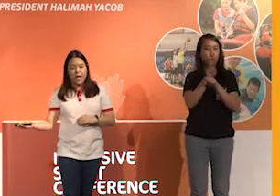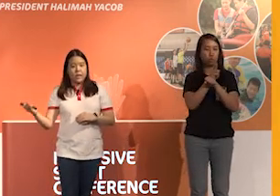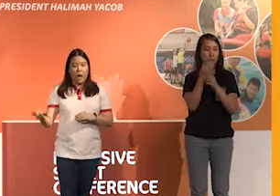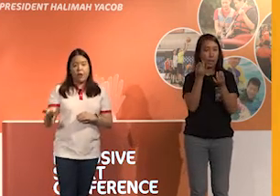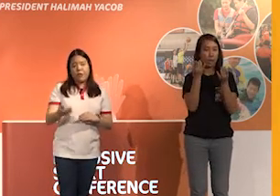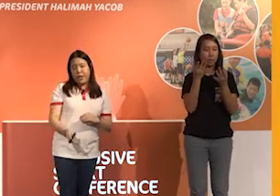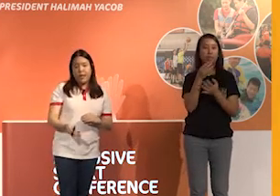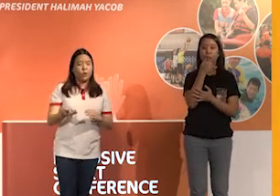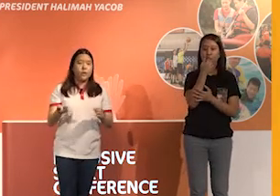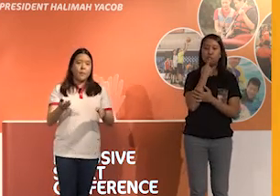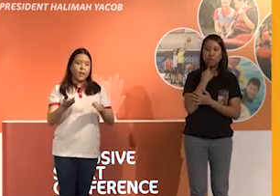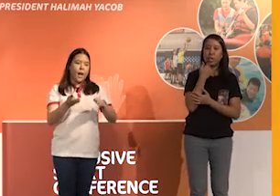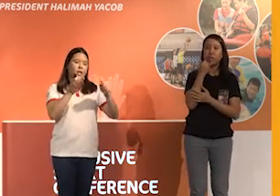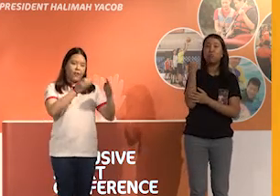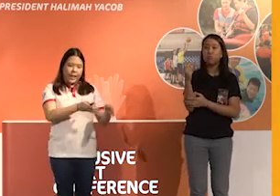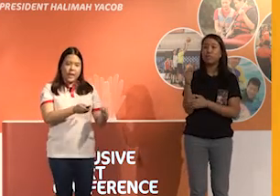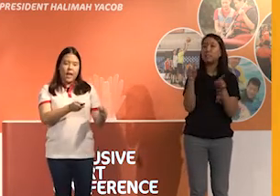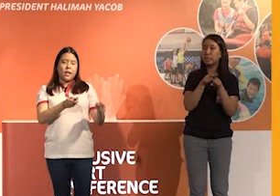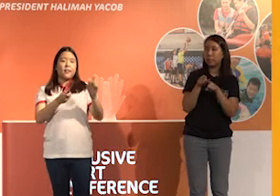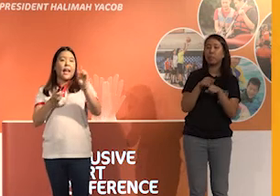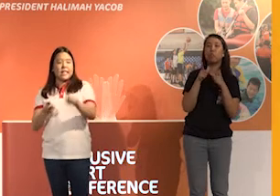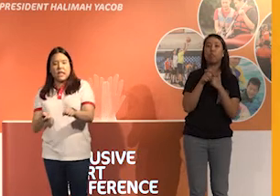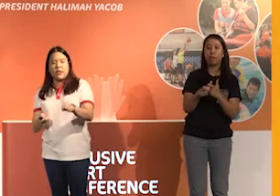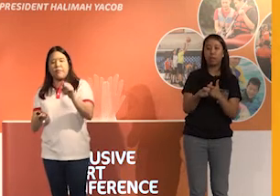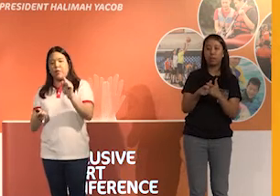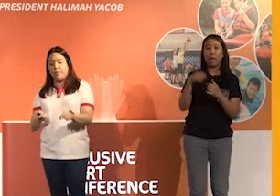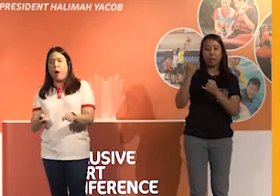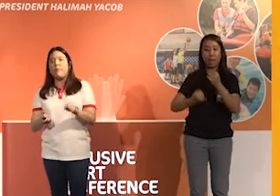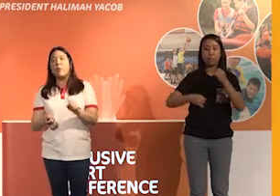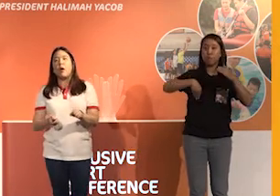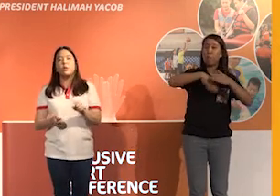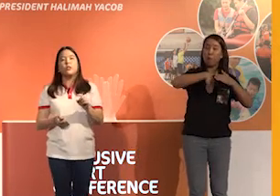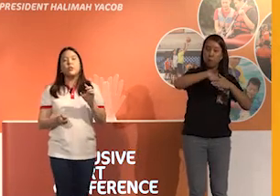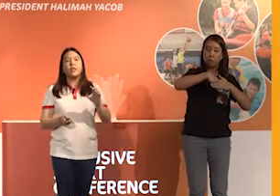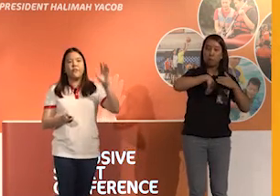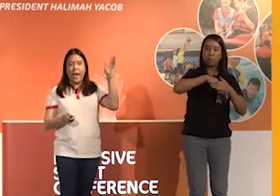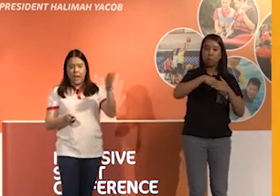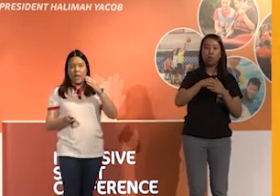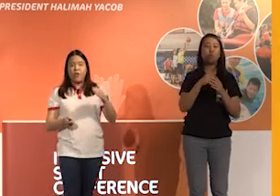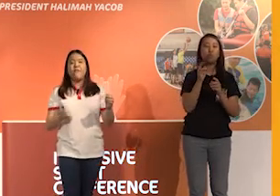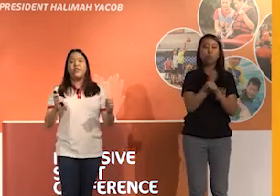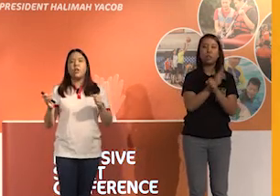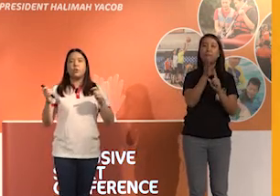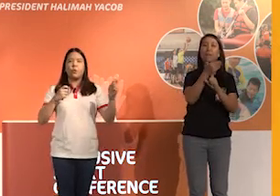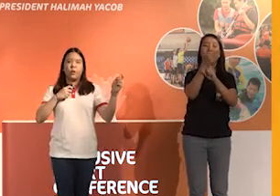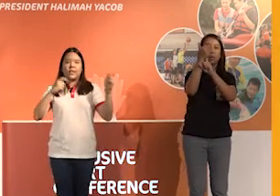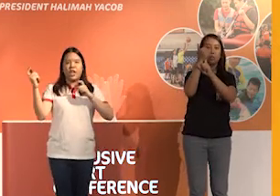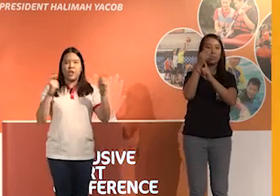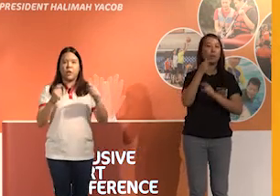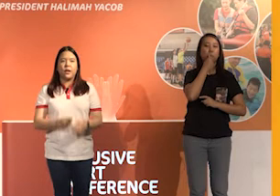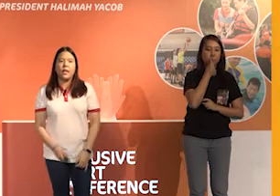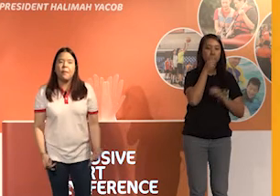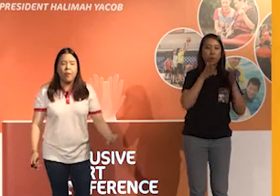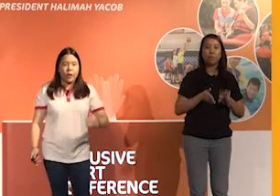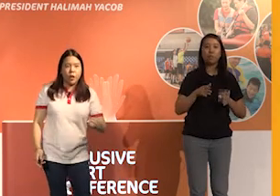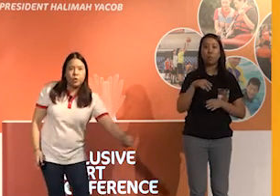Red, yellow, green, also same thing as the money. And then last is football. Football, we'll use the flag. Referee also will texture.